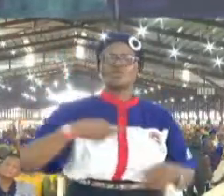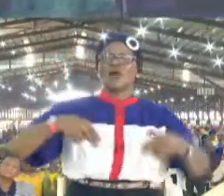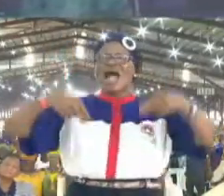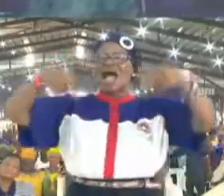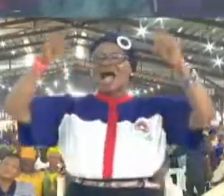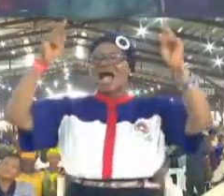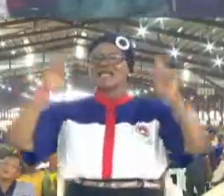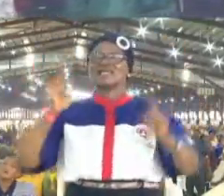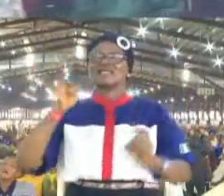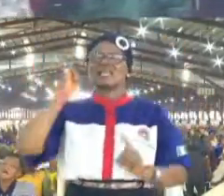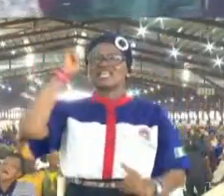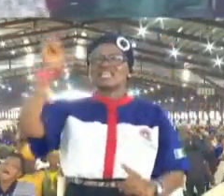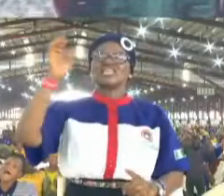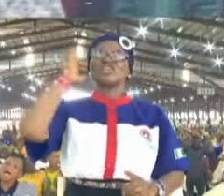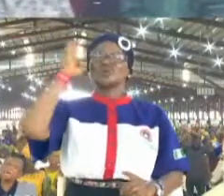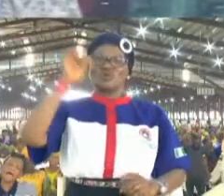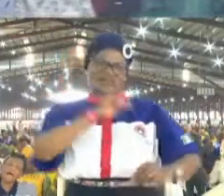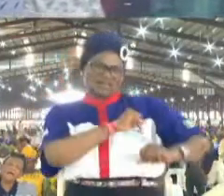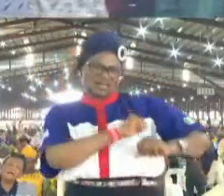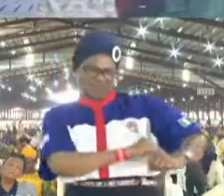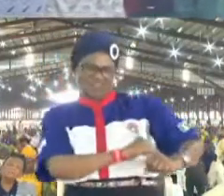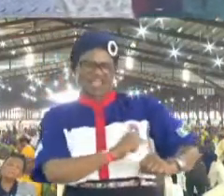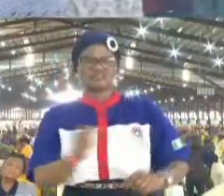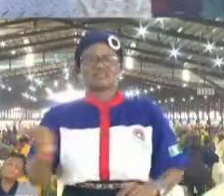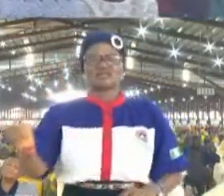He will defend you.